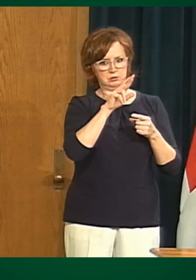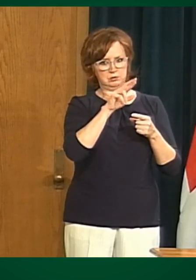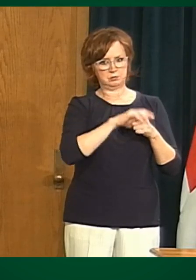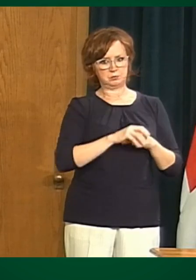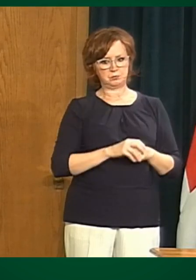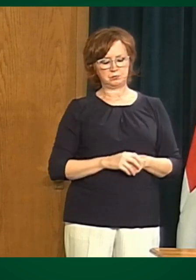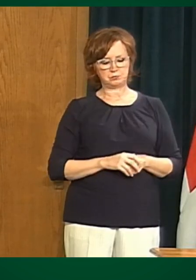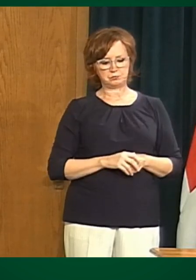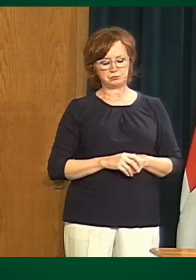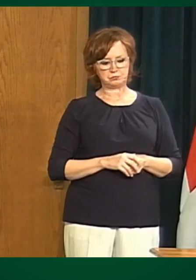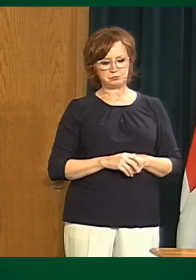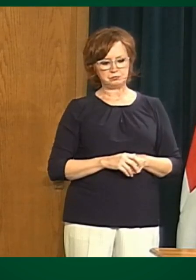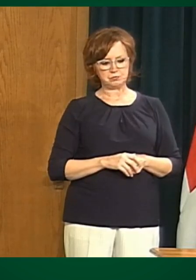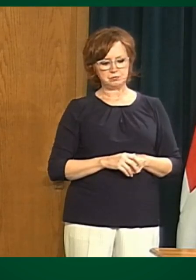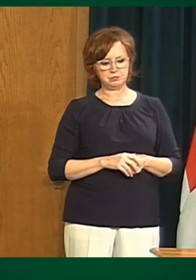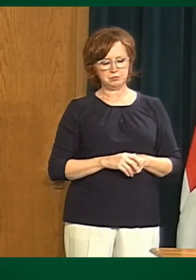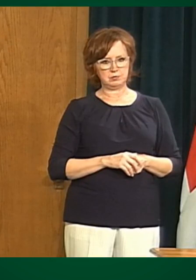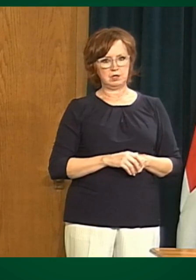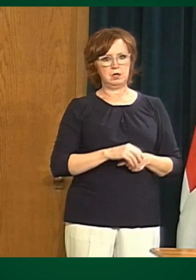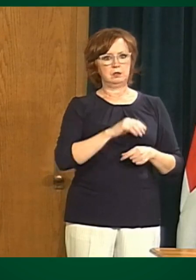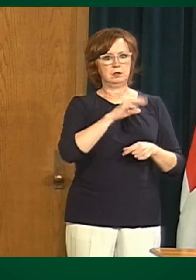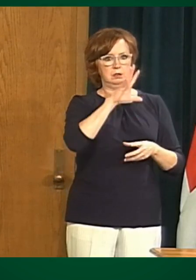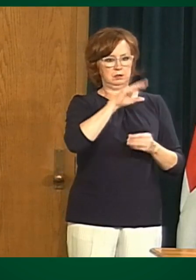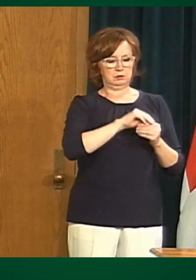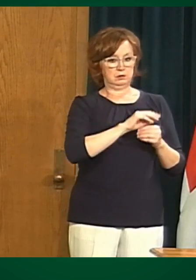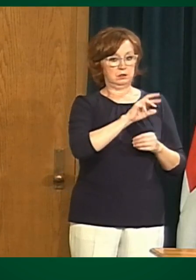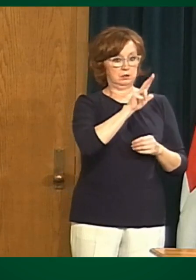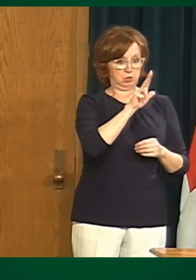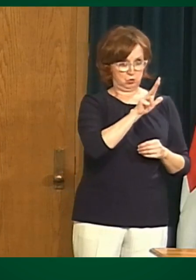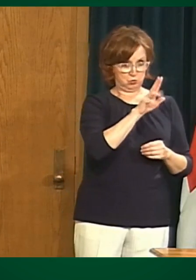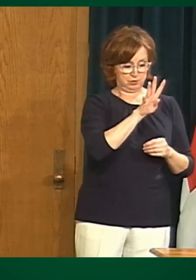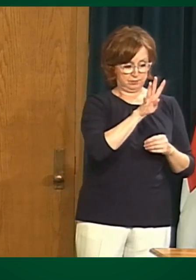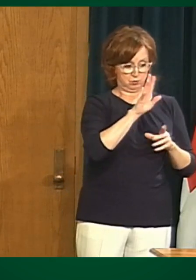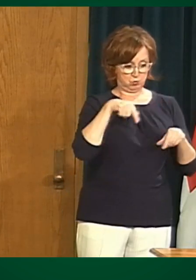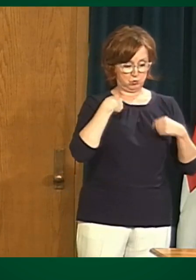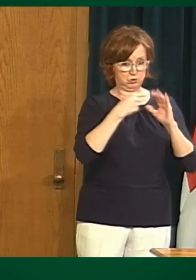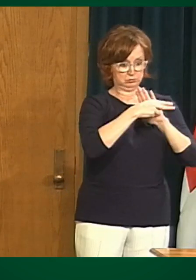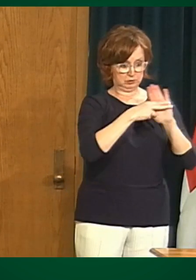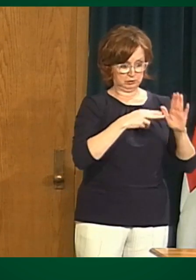patients who have been diagnosed with COVID-19,